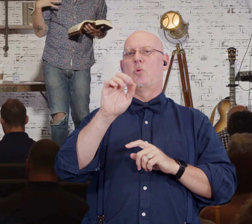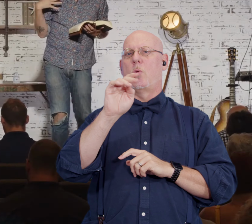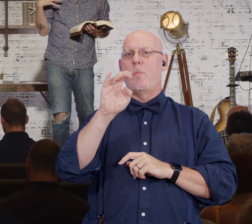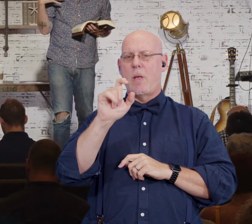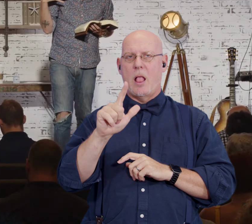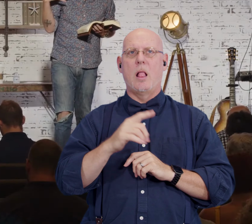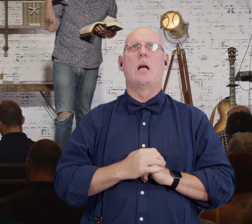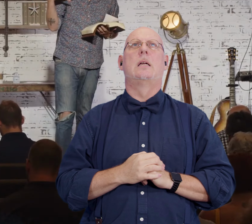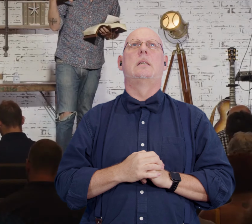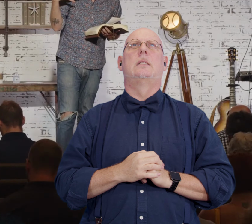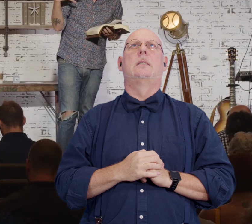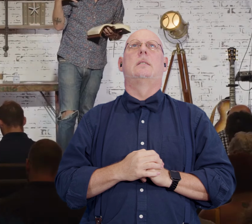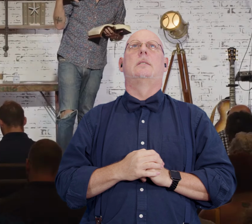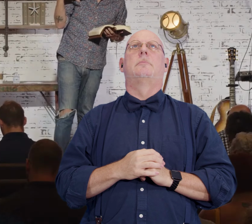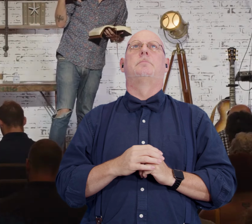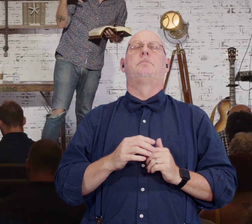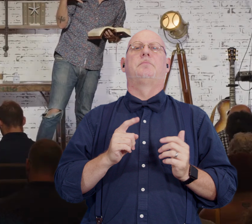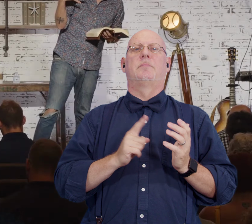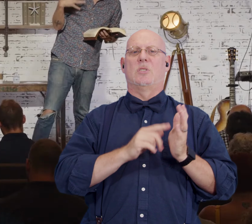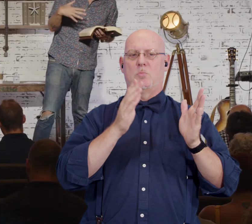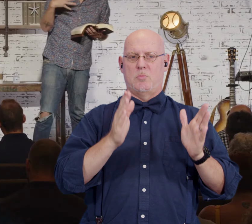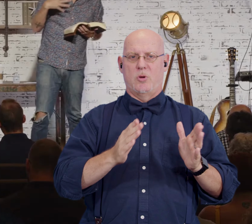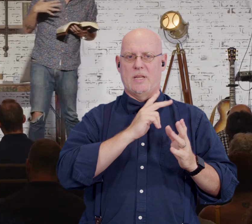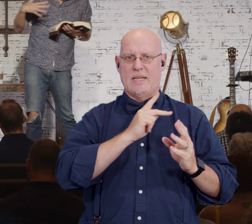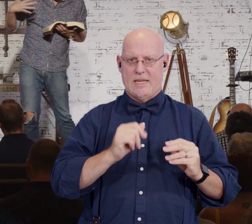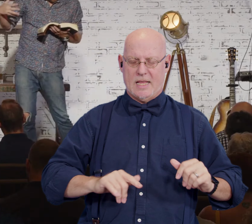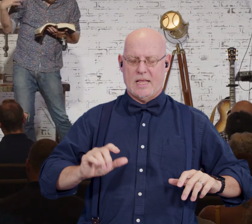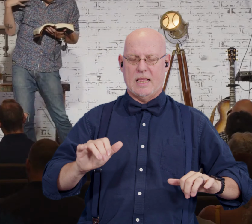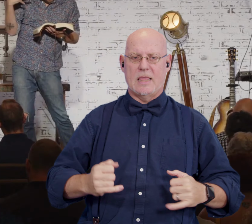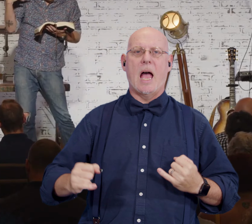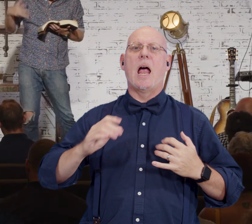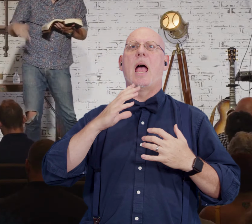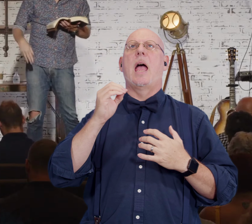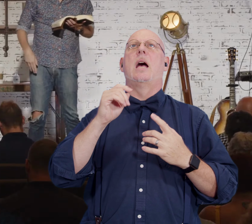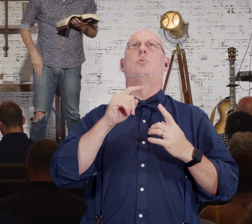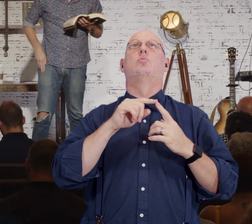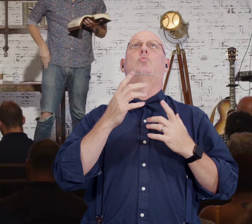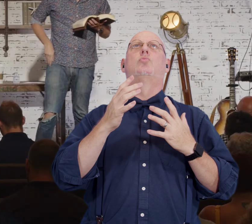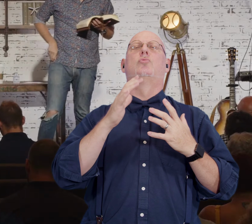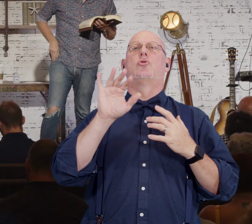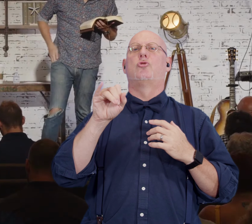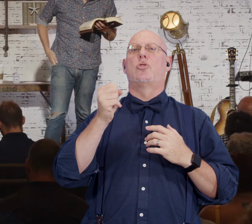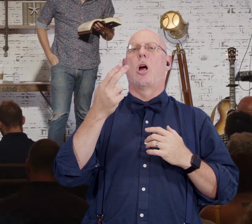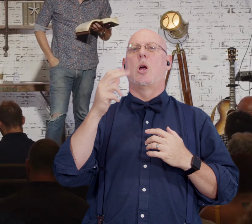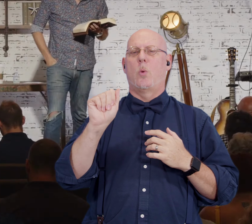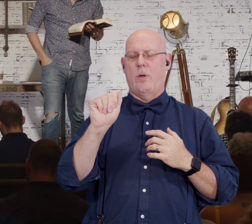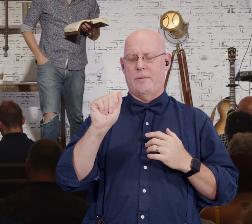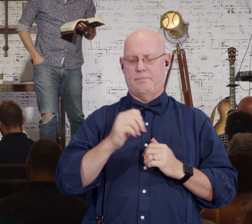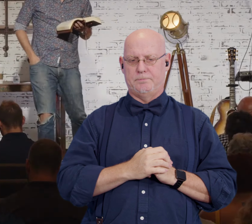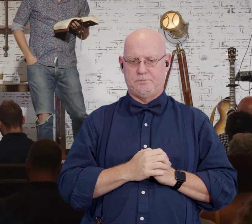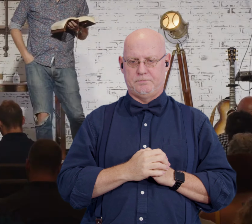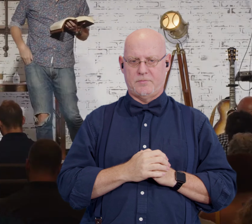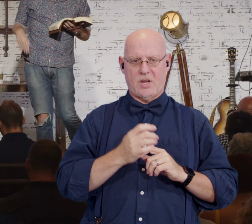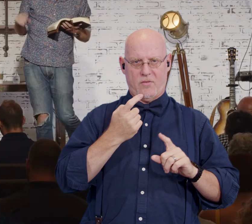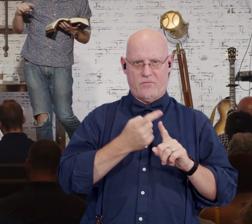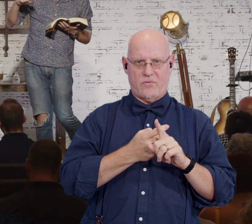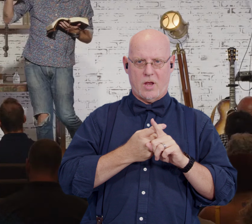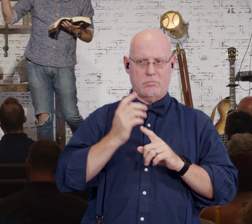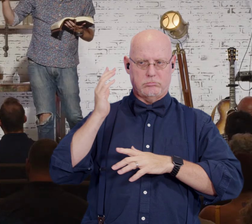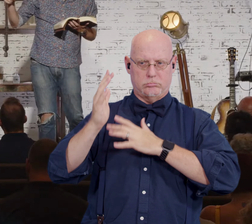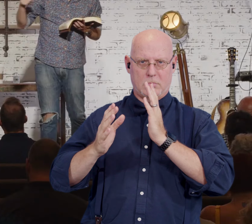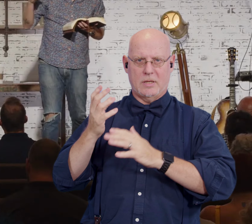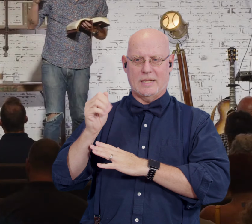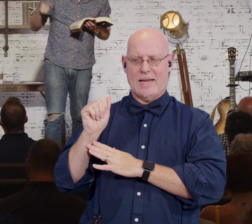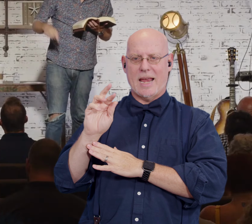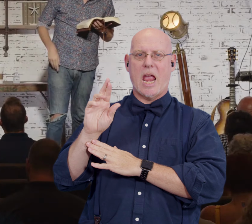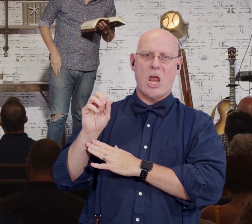Zerubbabel, this individual of the kingly line, and to Joshua, who is from the line of